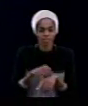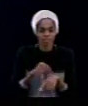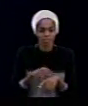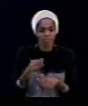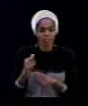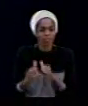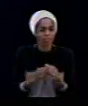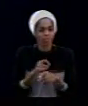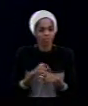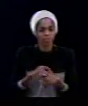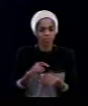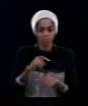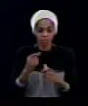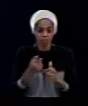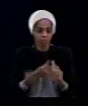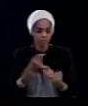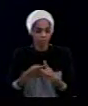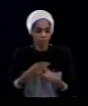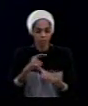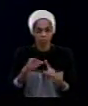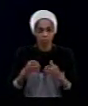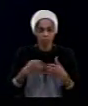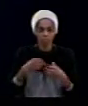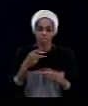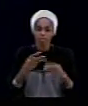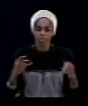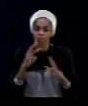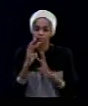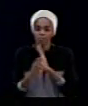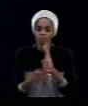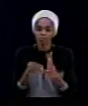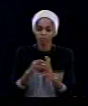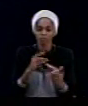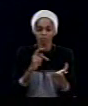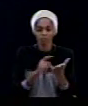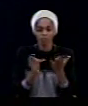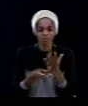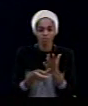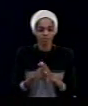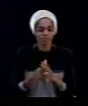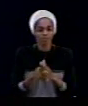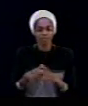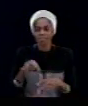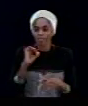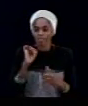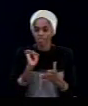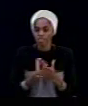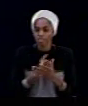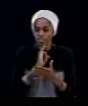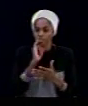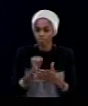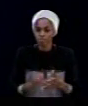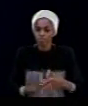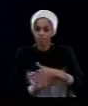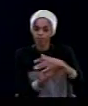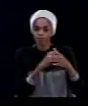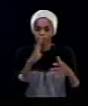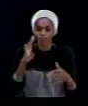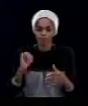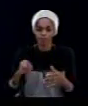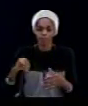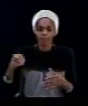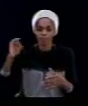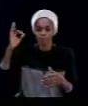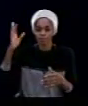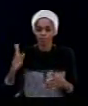have this global crusade being led by our able minister, Pastor Dr. W.F. Kumi,